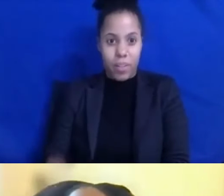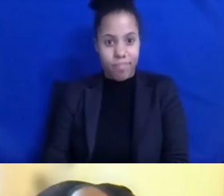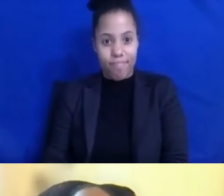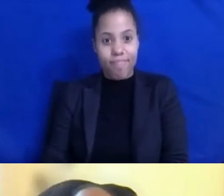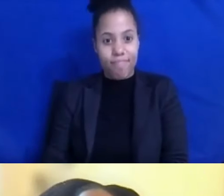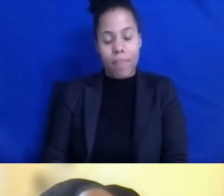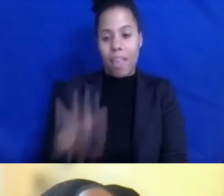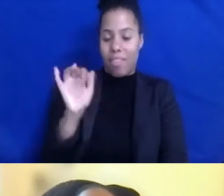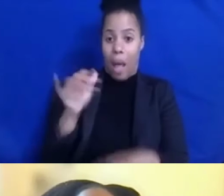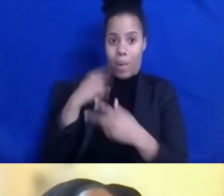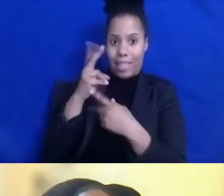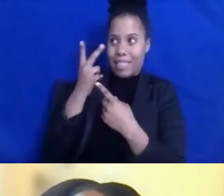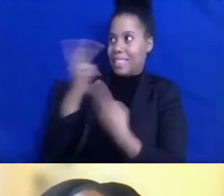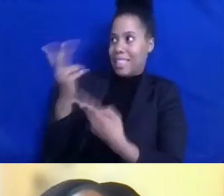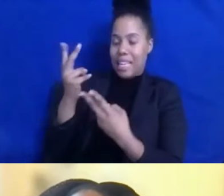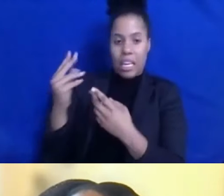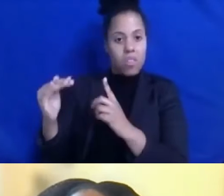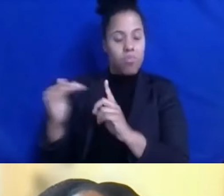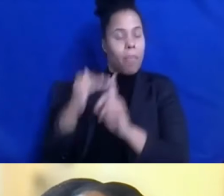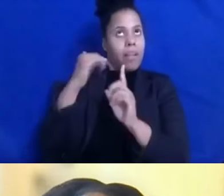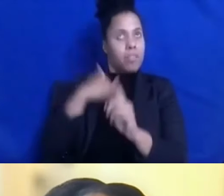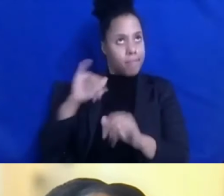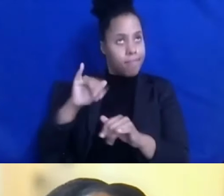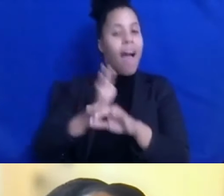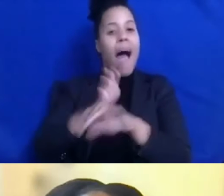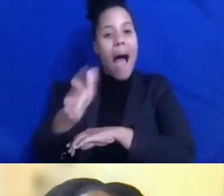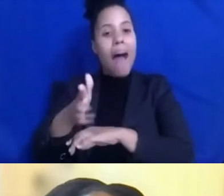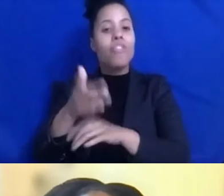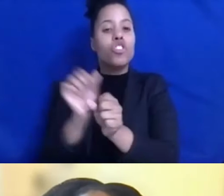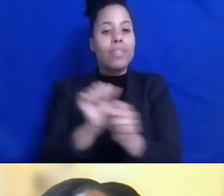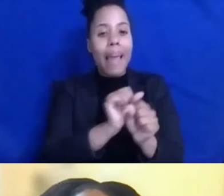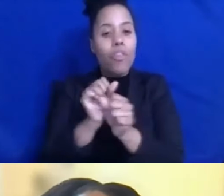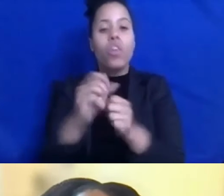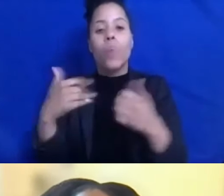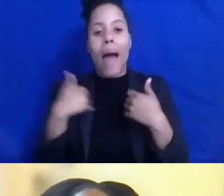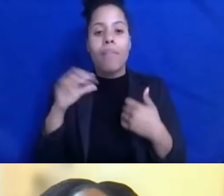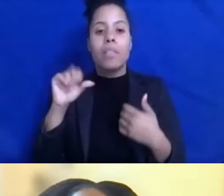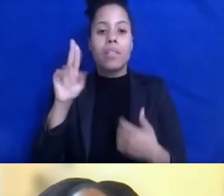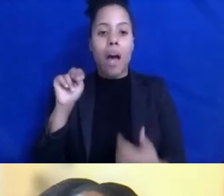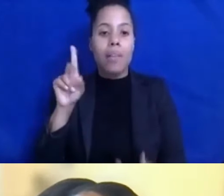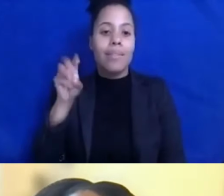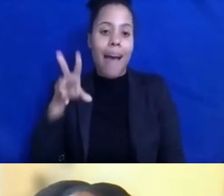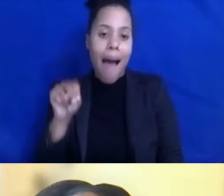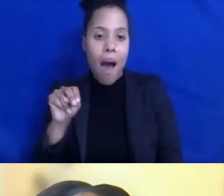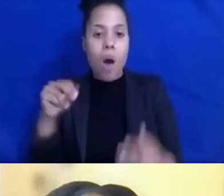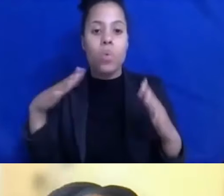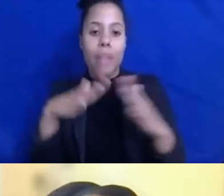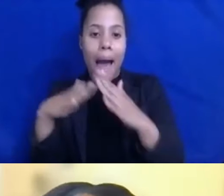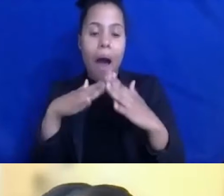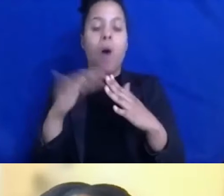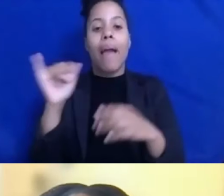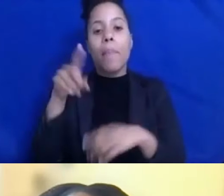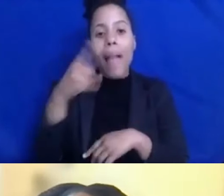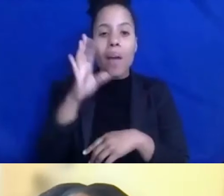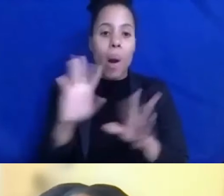reminds me of how, like, after slavery you have sundown towns, so Black and Brown folks, again, after sunset can't move around